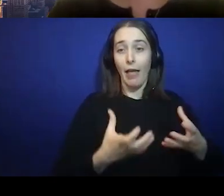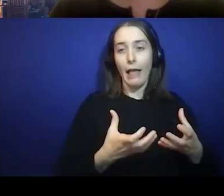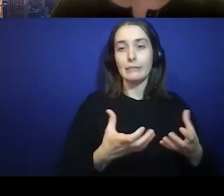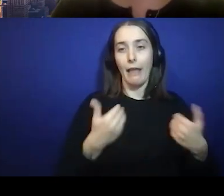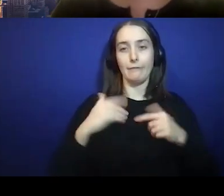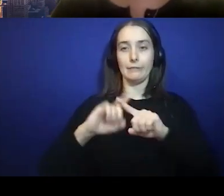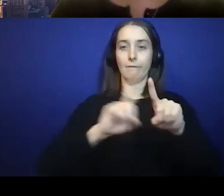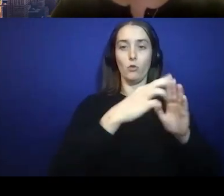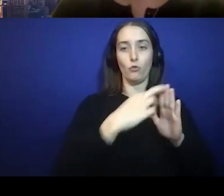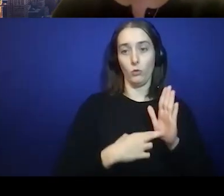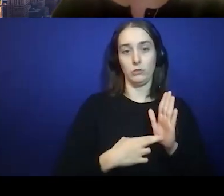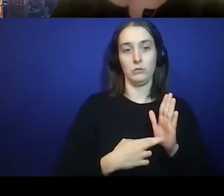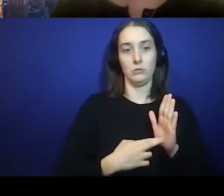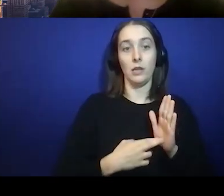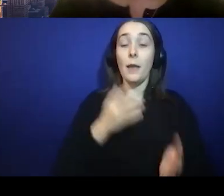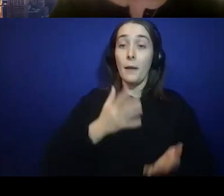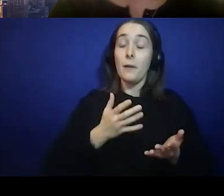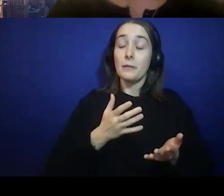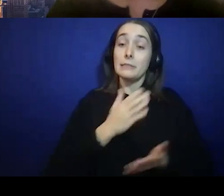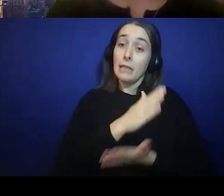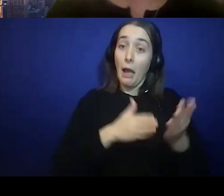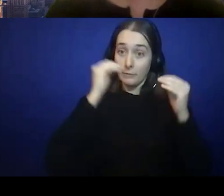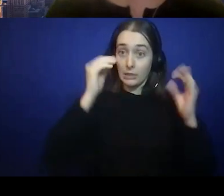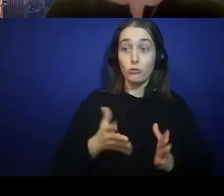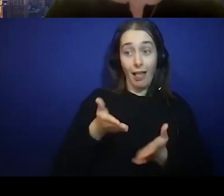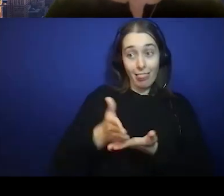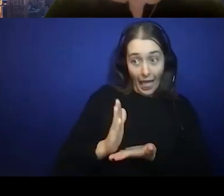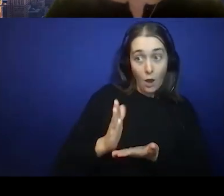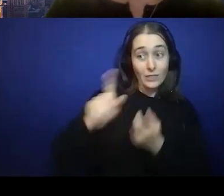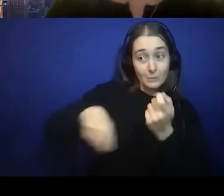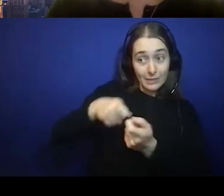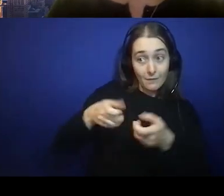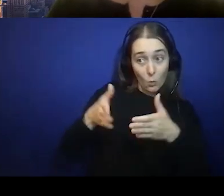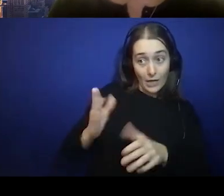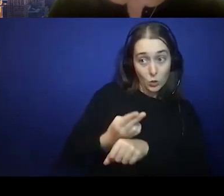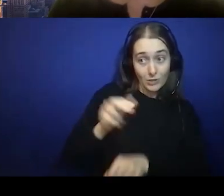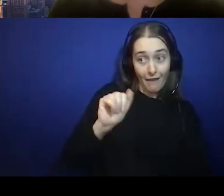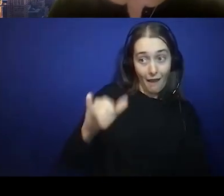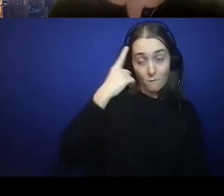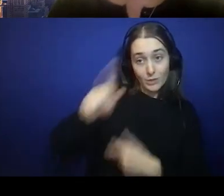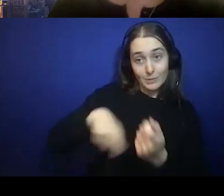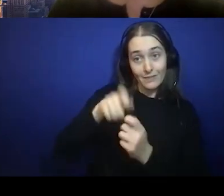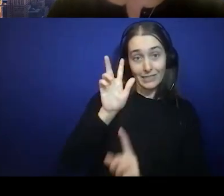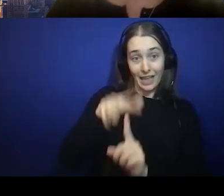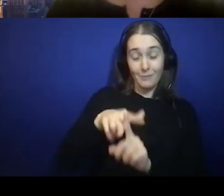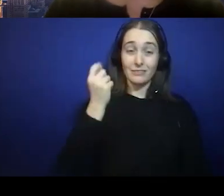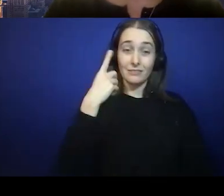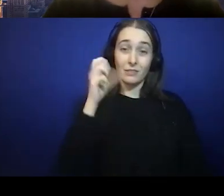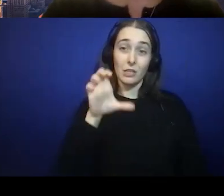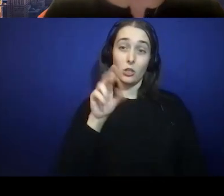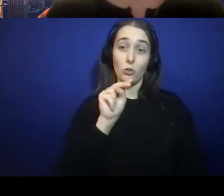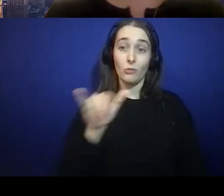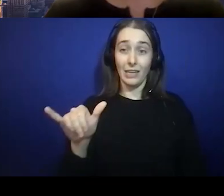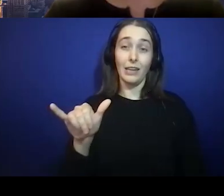to use AI tools in specific ways in particular assignments, the CUNY-wide academic integrity policy prohibits the use of